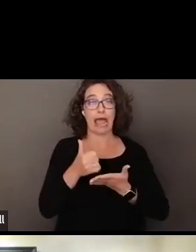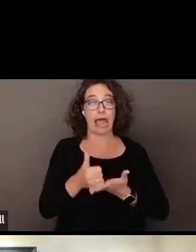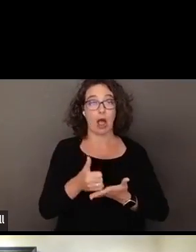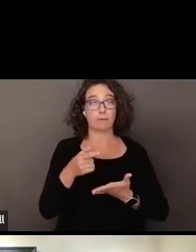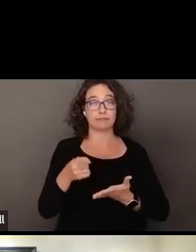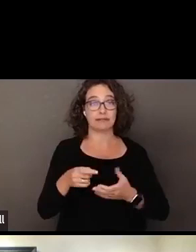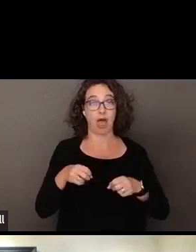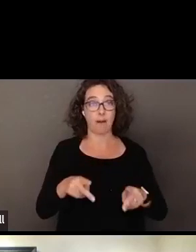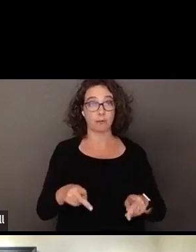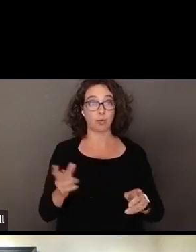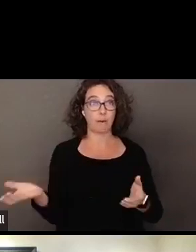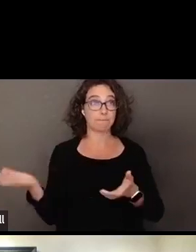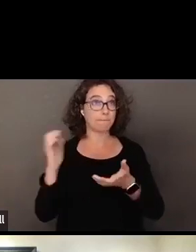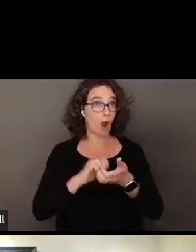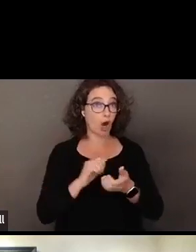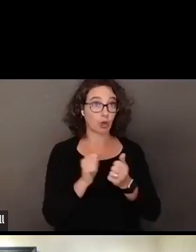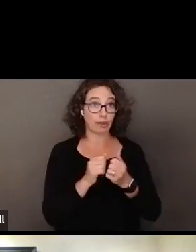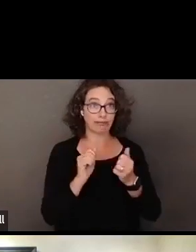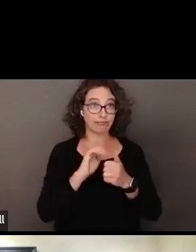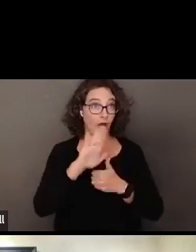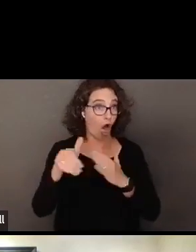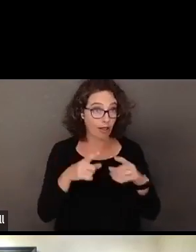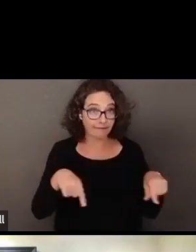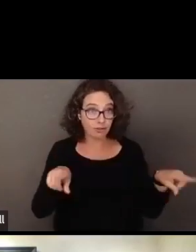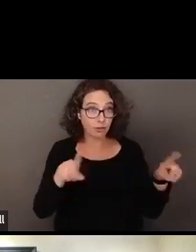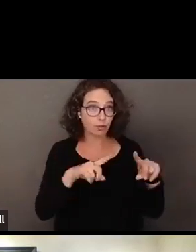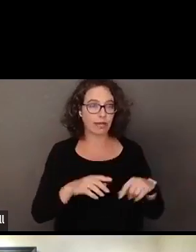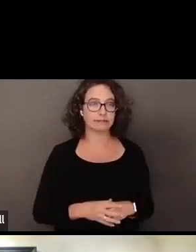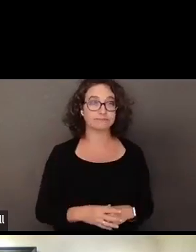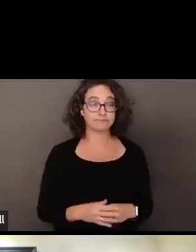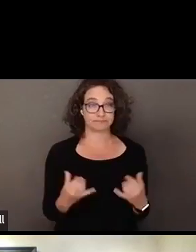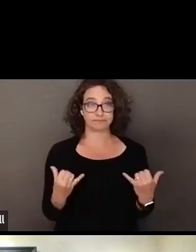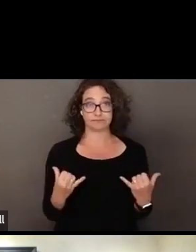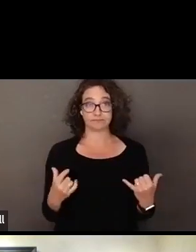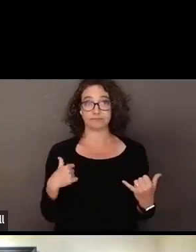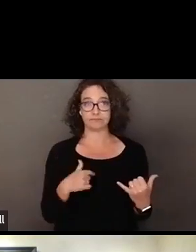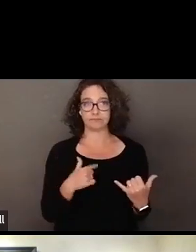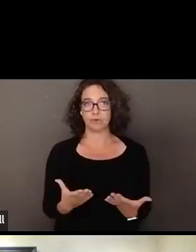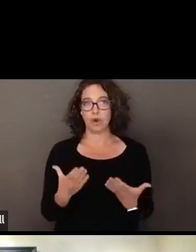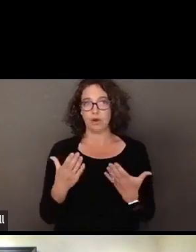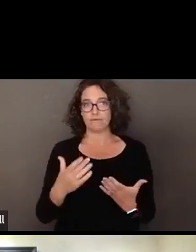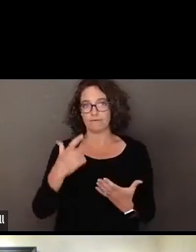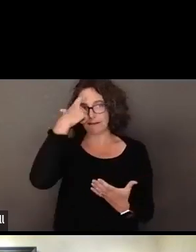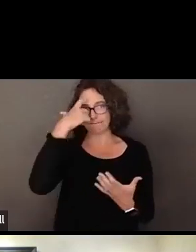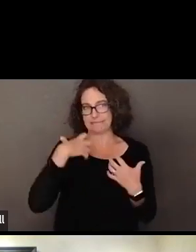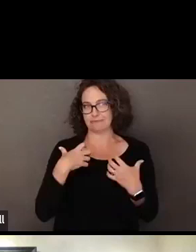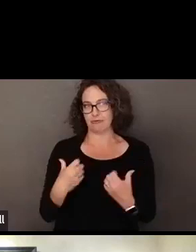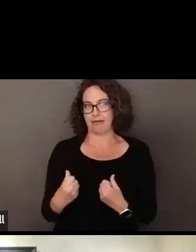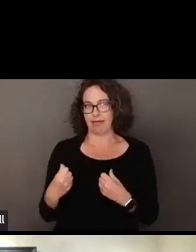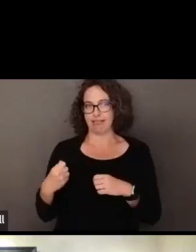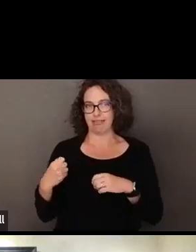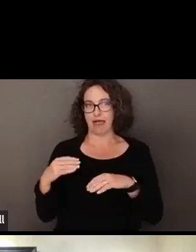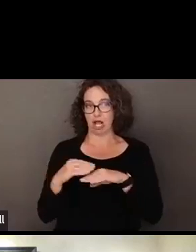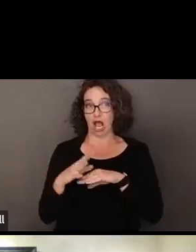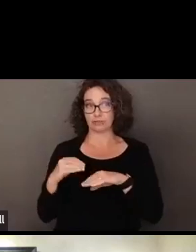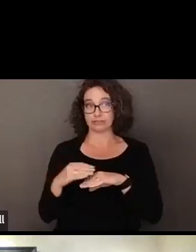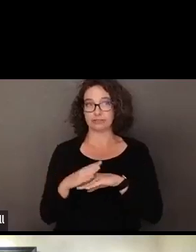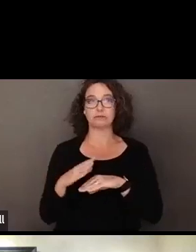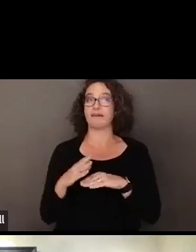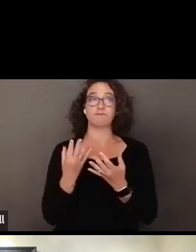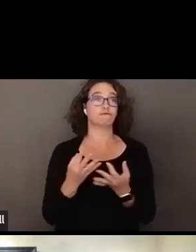with all of you guys, we are currently offering mental health consultations free of